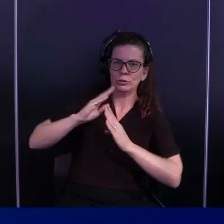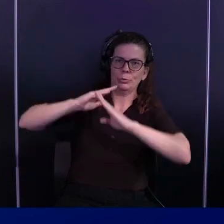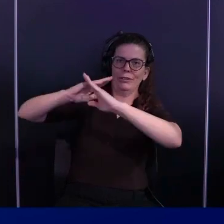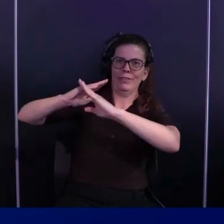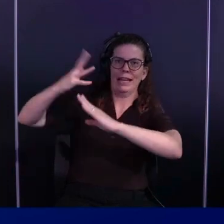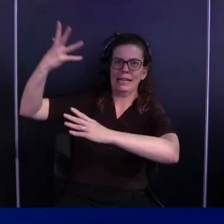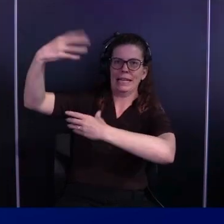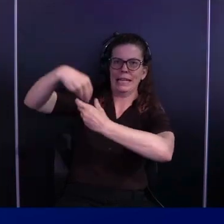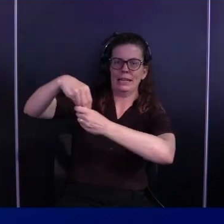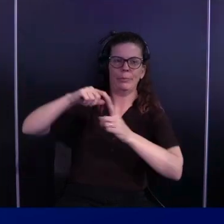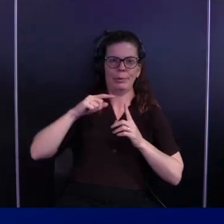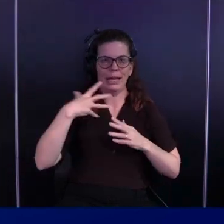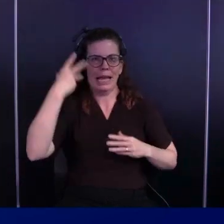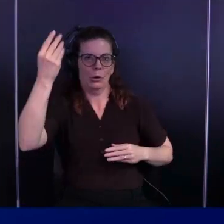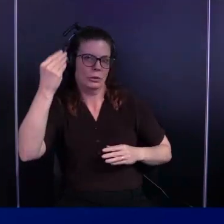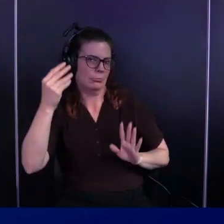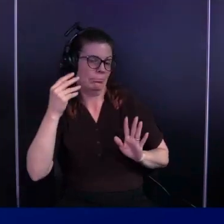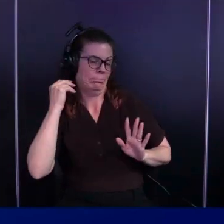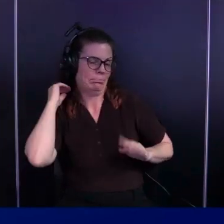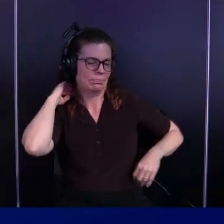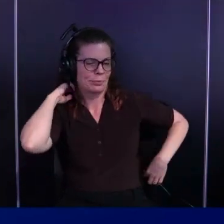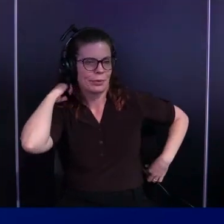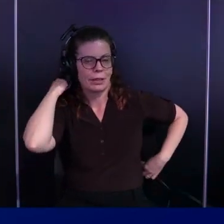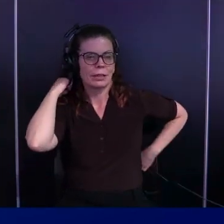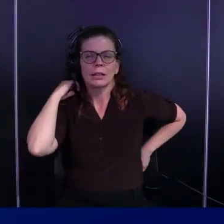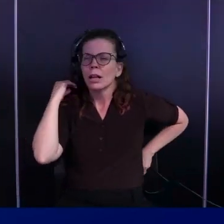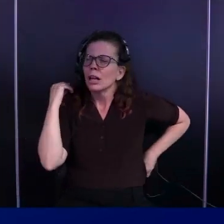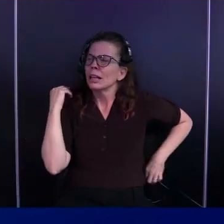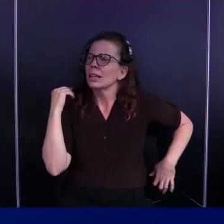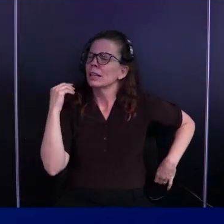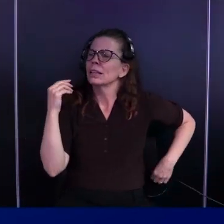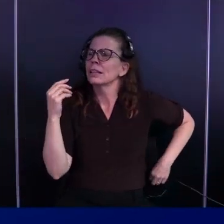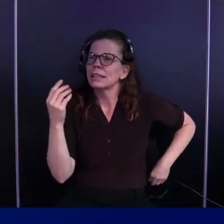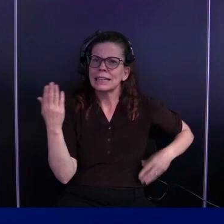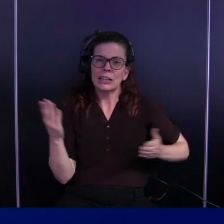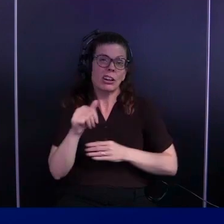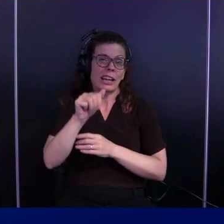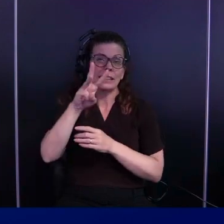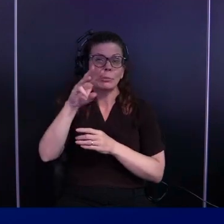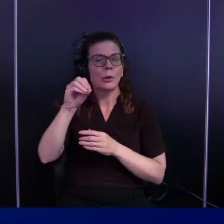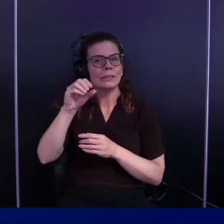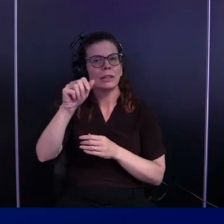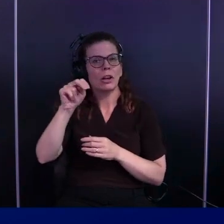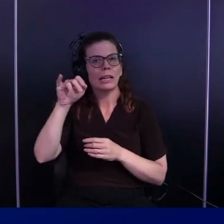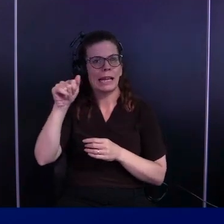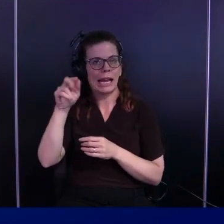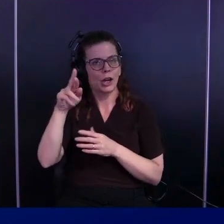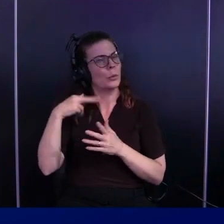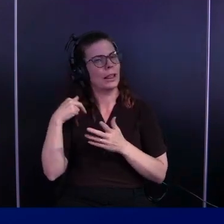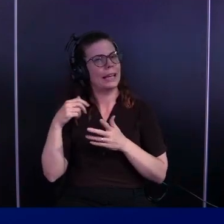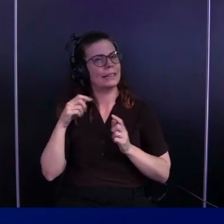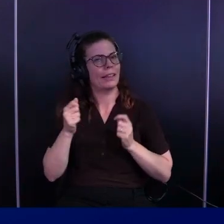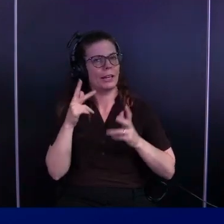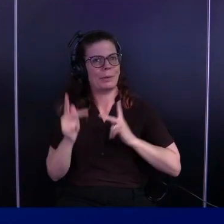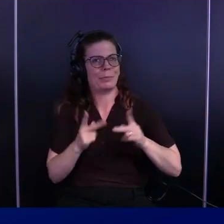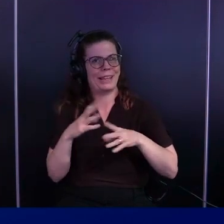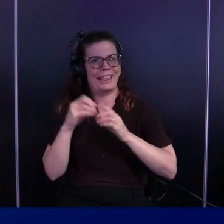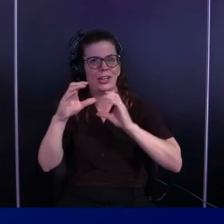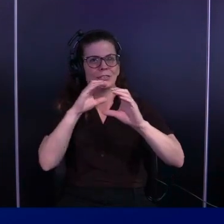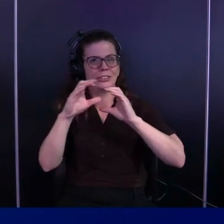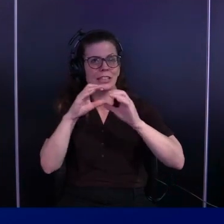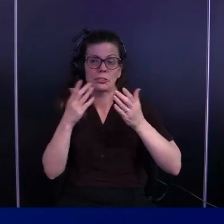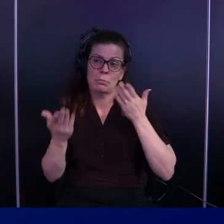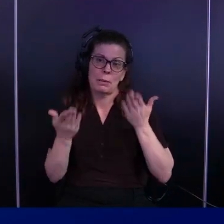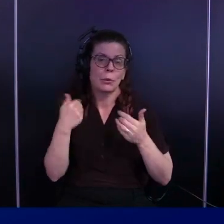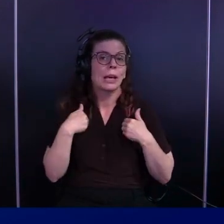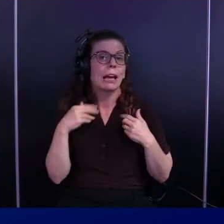Yeah. Now, here on AWS On Air, we like to bring everybody along in the conversation with us. So we may have a lot of people out there who are not